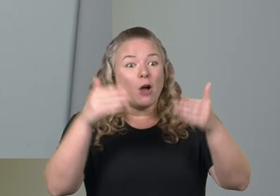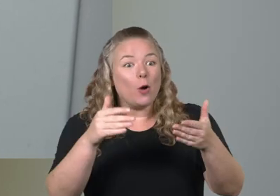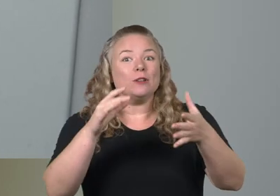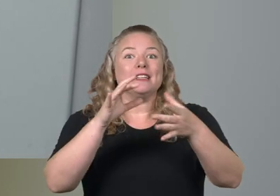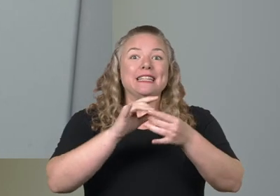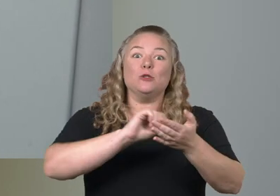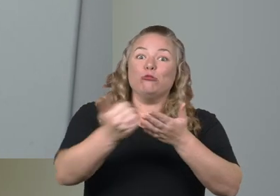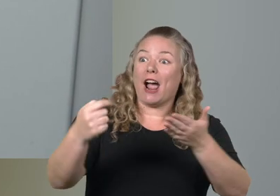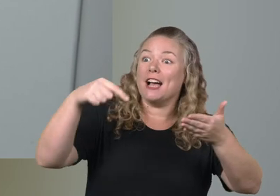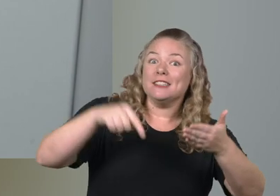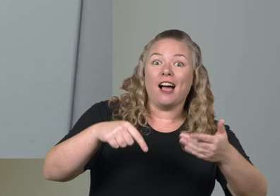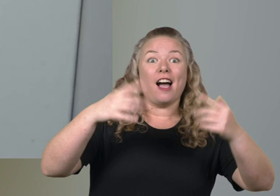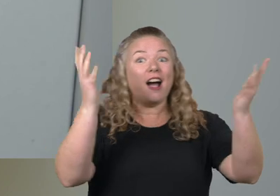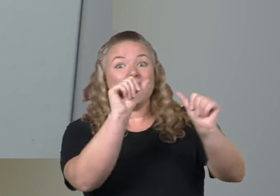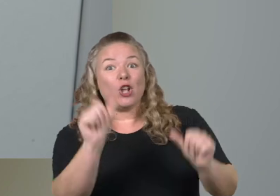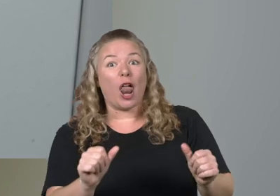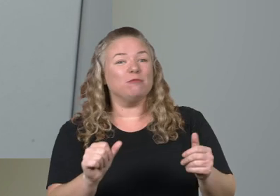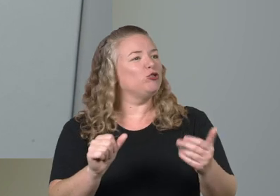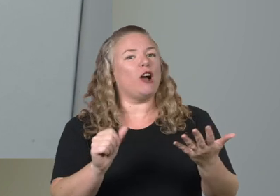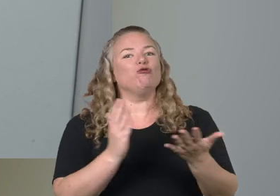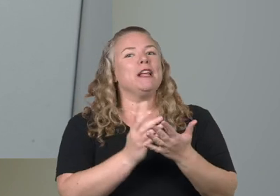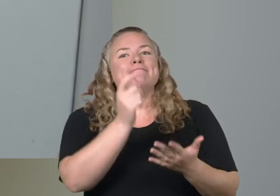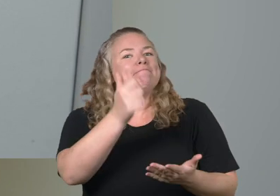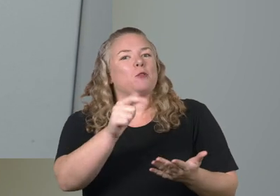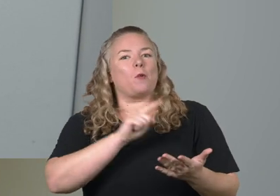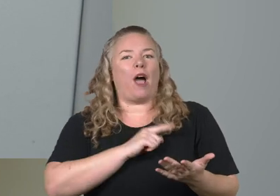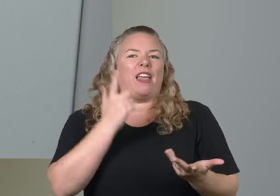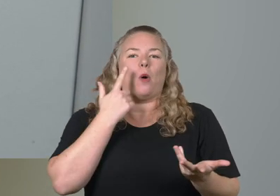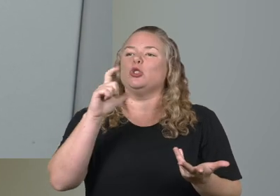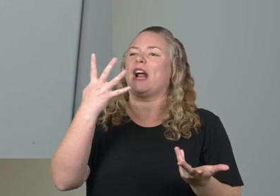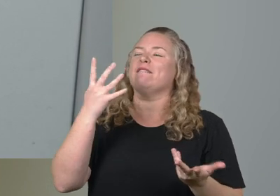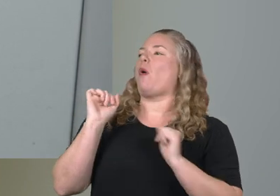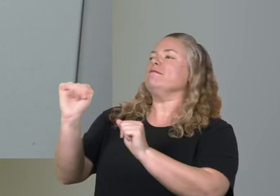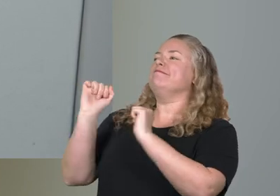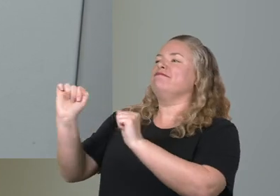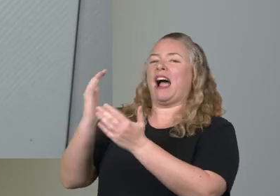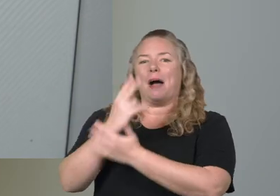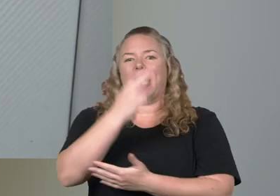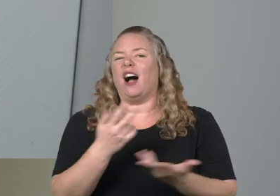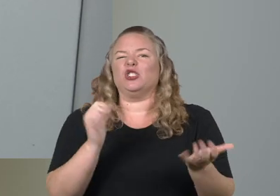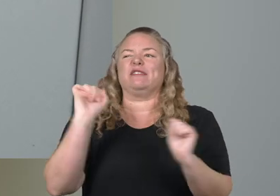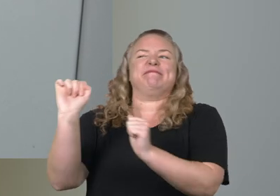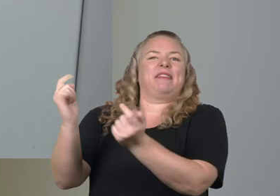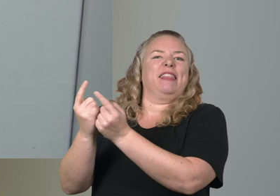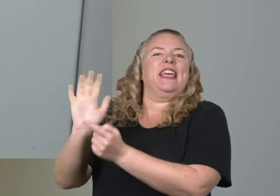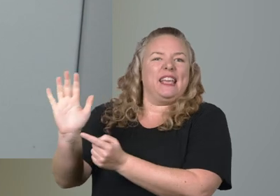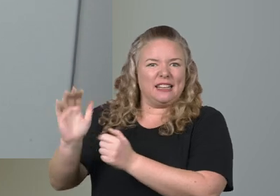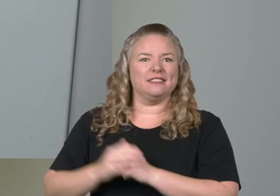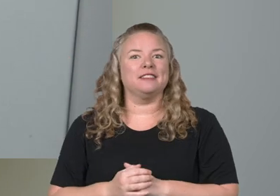covered it because they didn't really, I don't think they saw it as a work of art, they saw it as a Channel 4